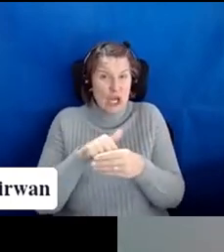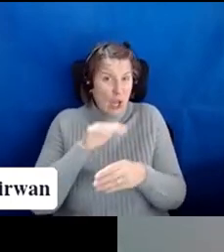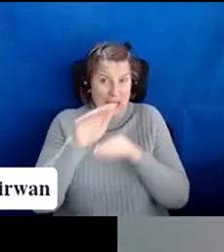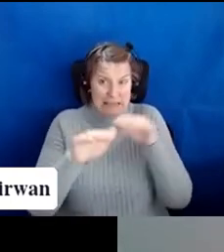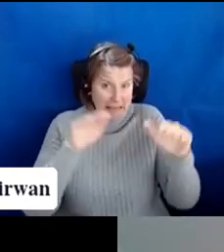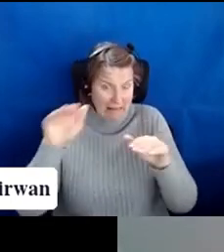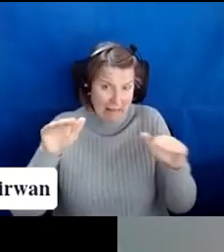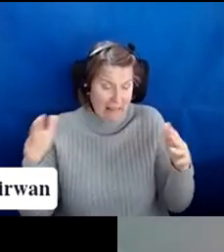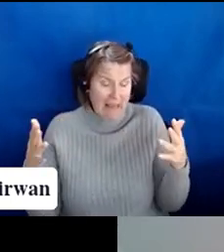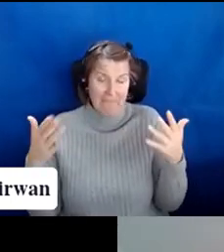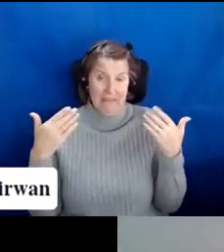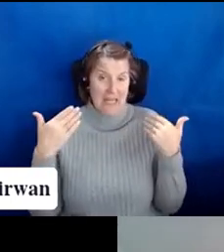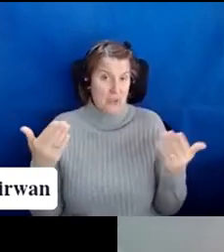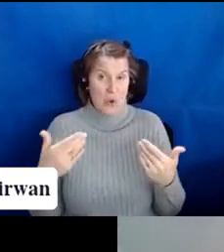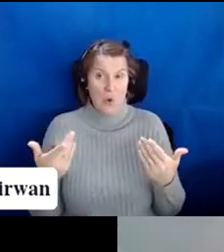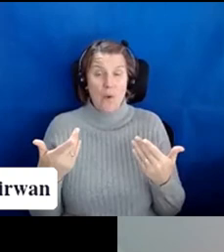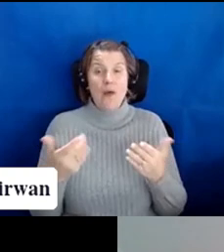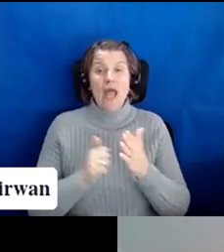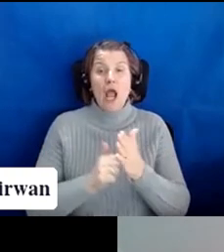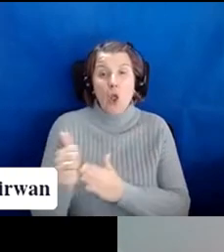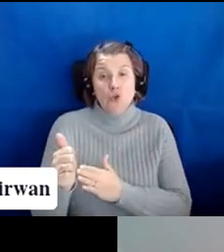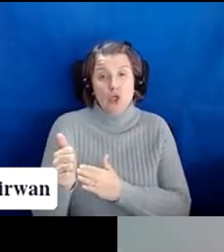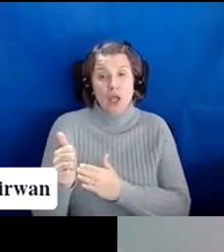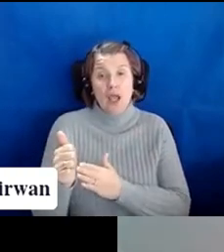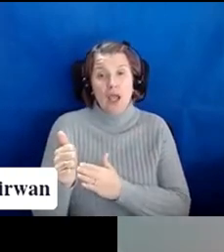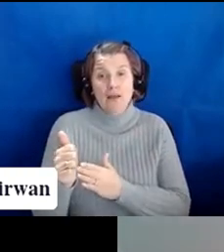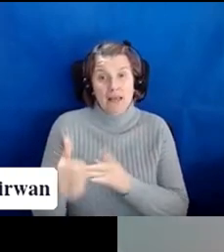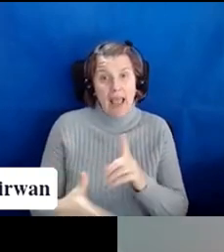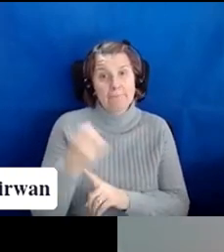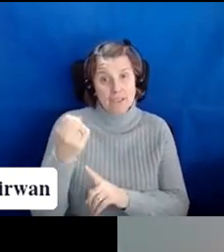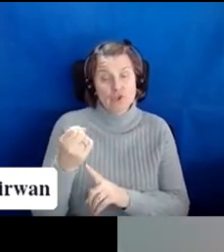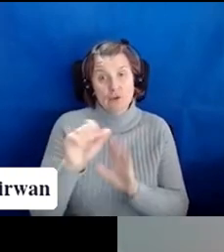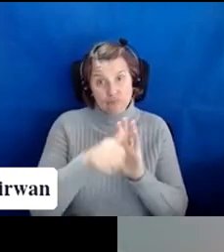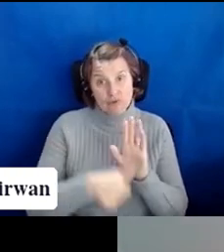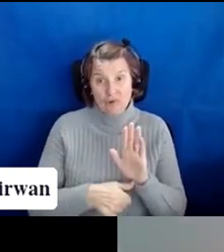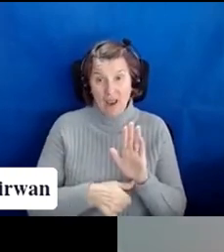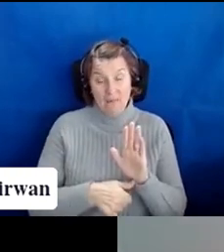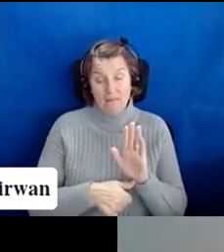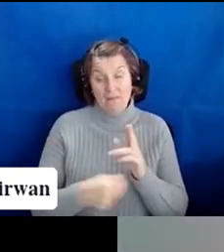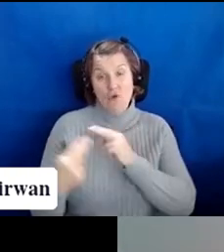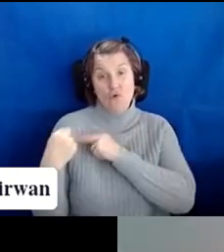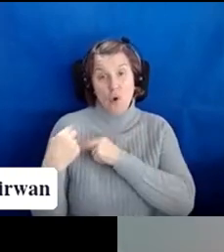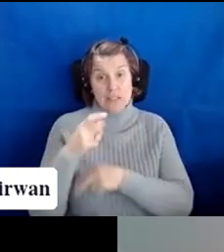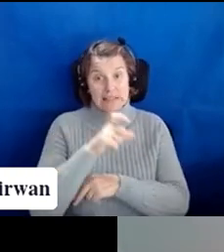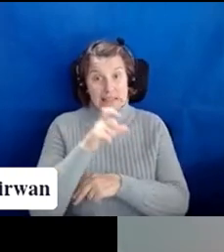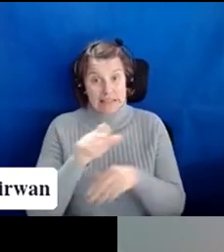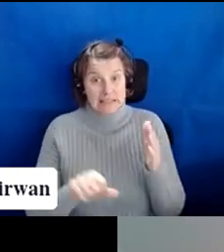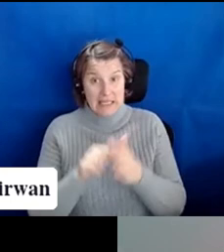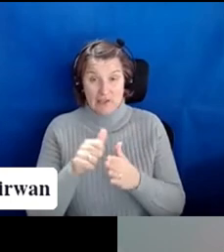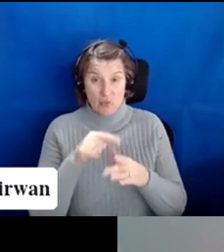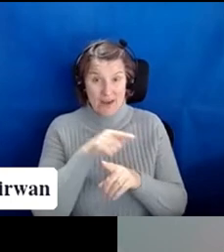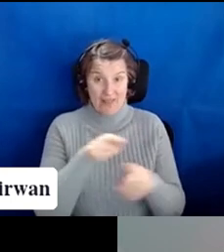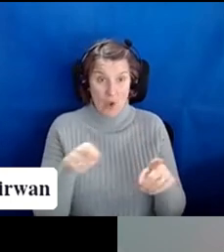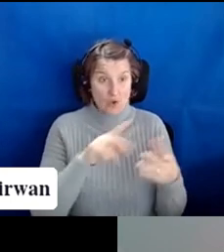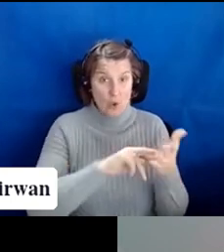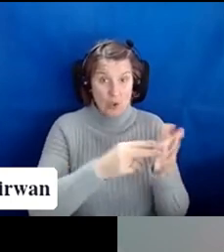but certainly with the Cultural Ambition Programme, the role of CC Skills within that was as a convener to bring those organisations